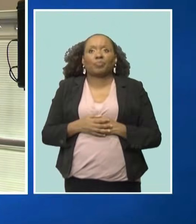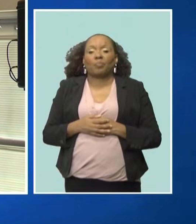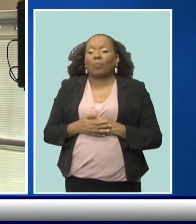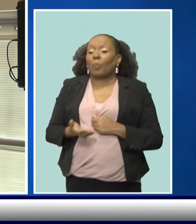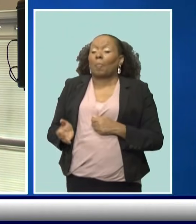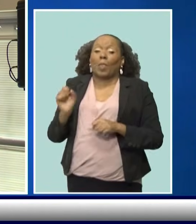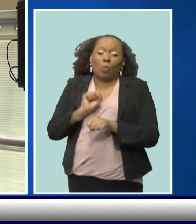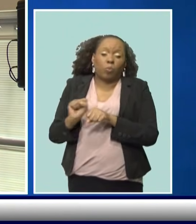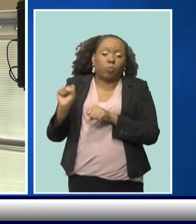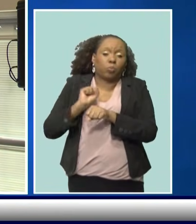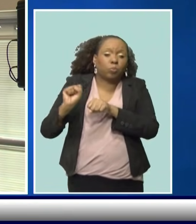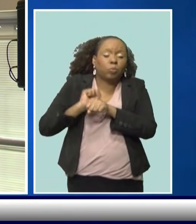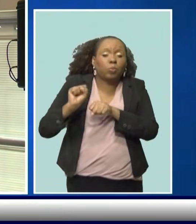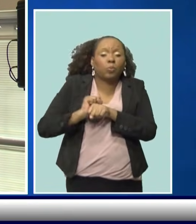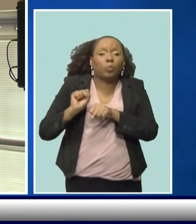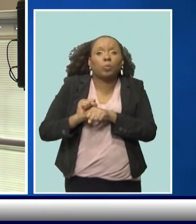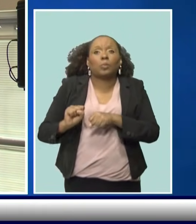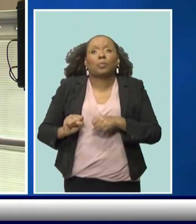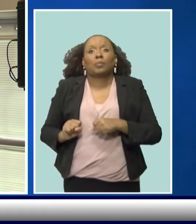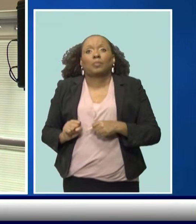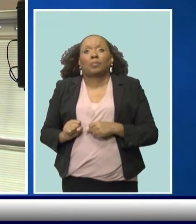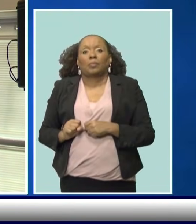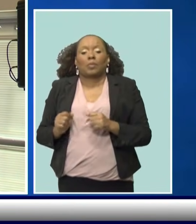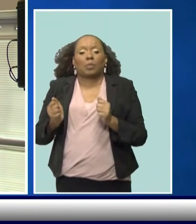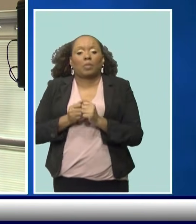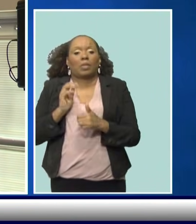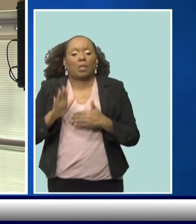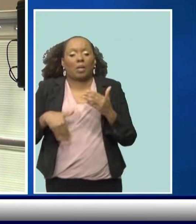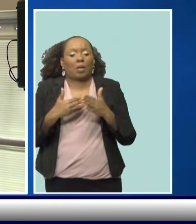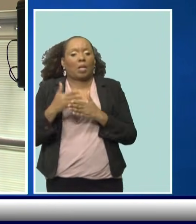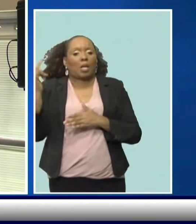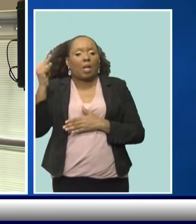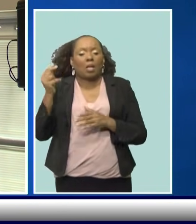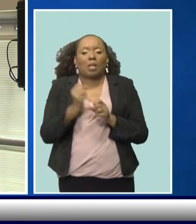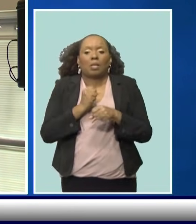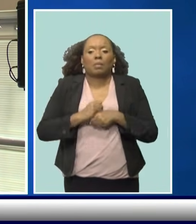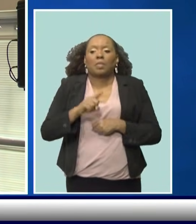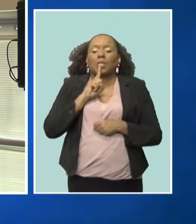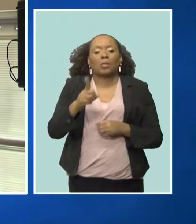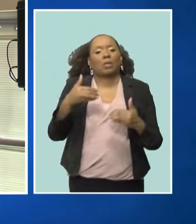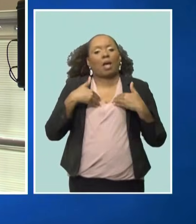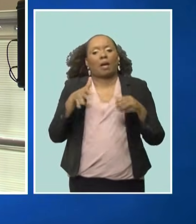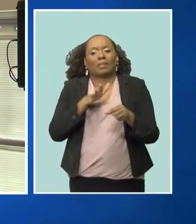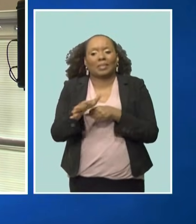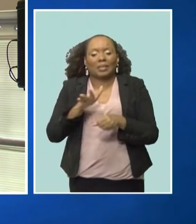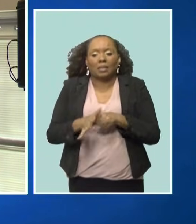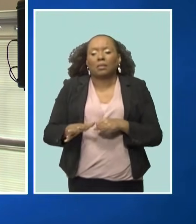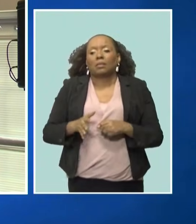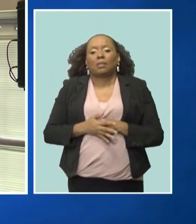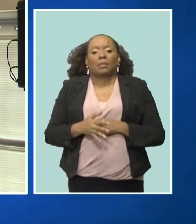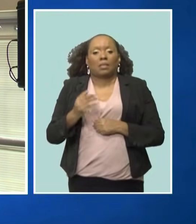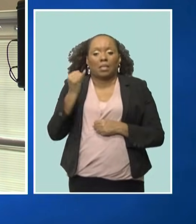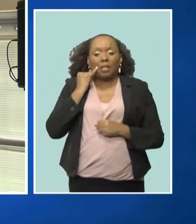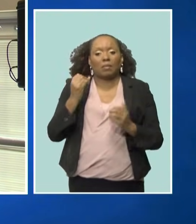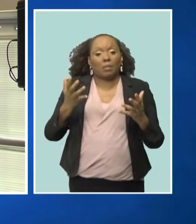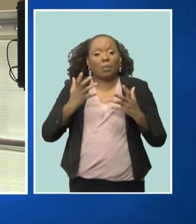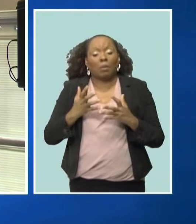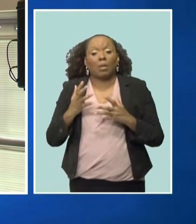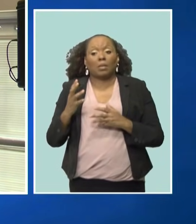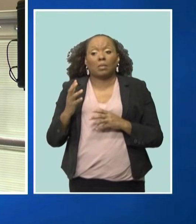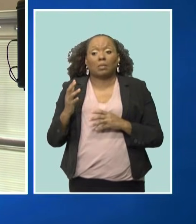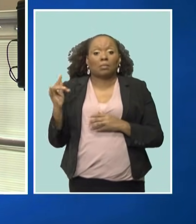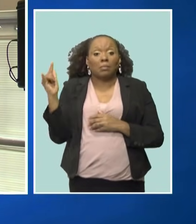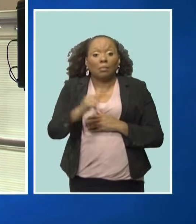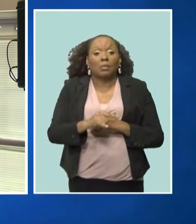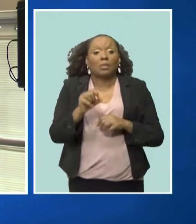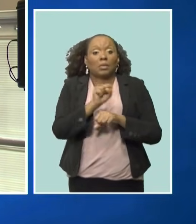hard with all the airlines to ensure that we have enough capacity so that people, if you want to come to St. Lucia, you can